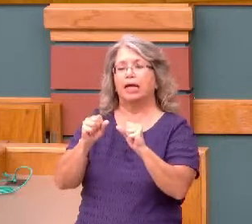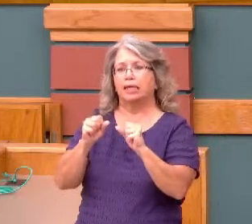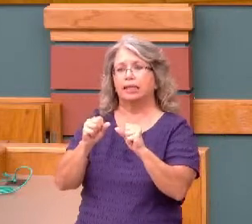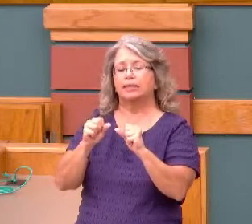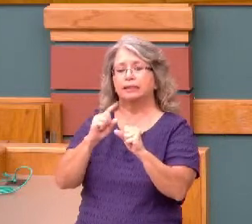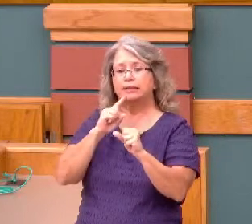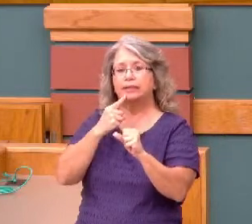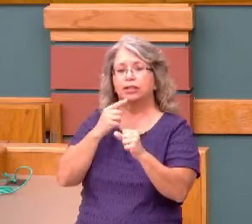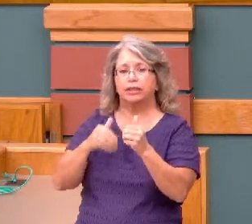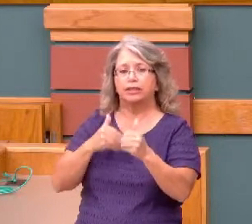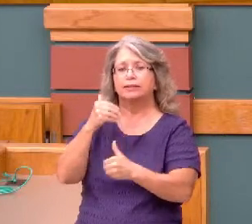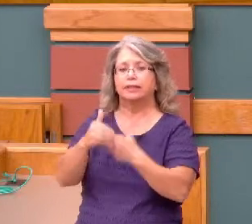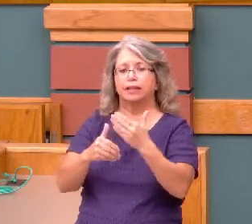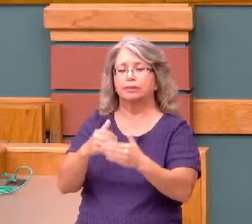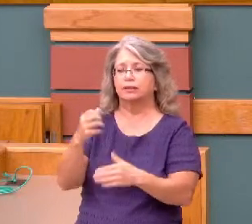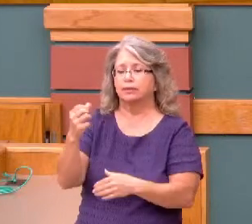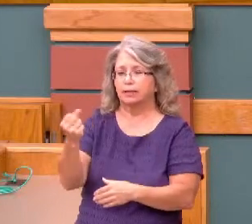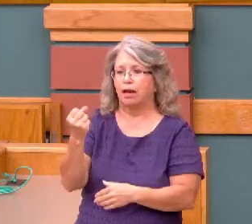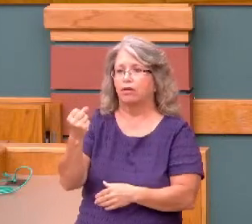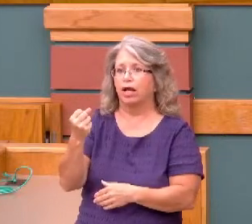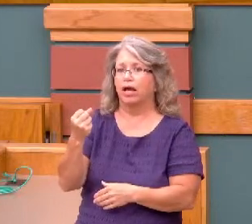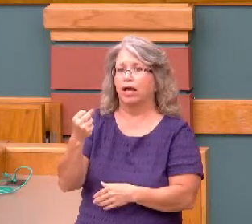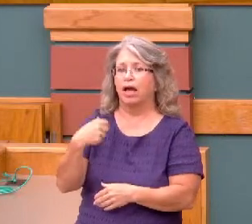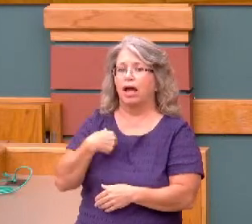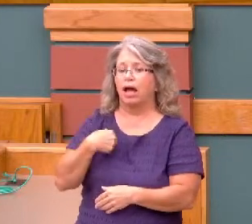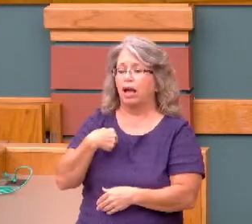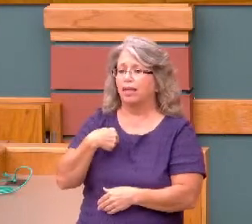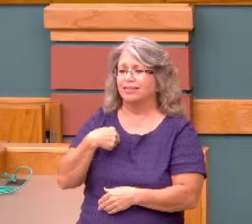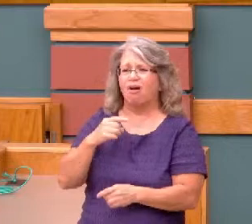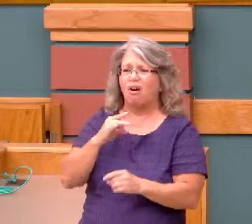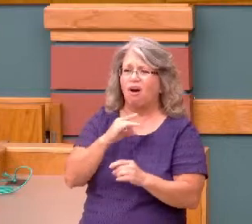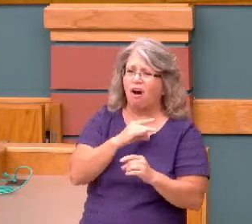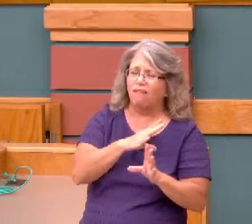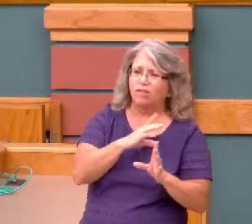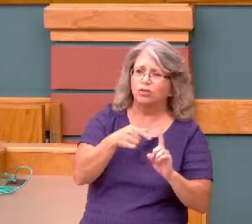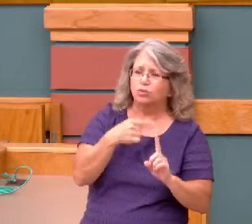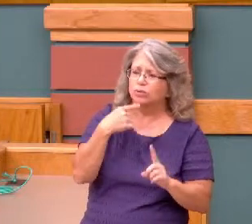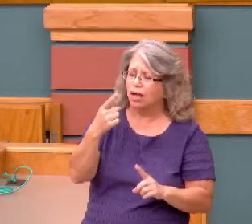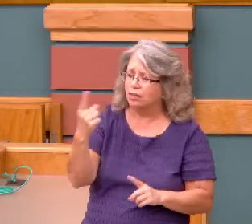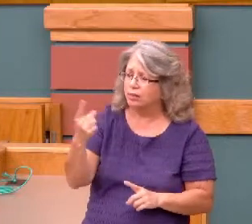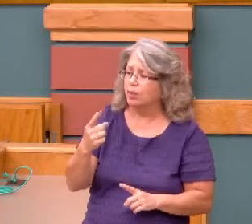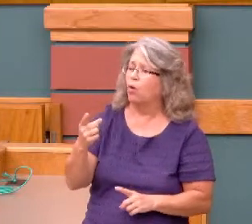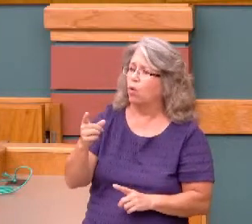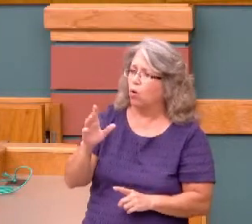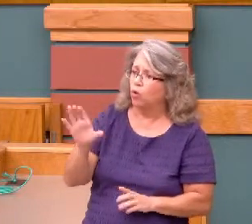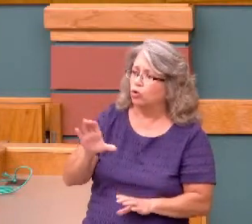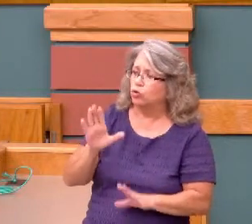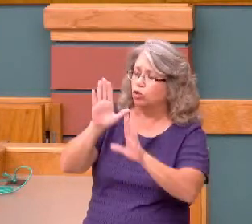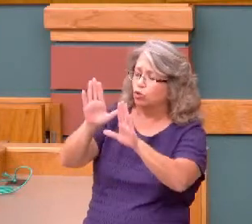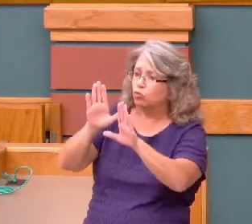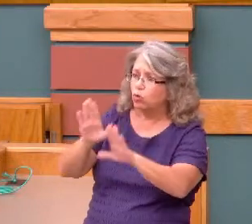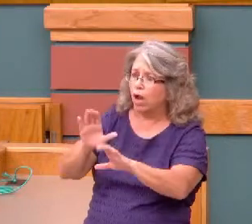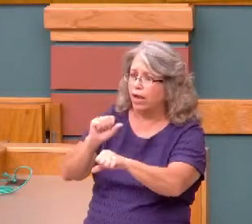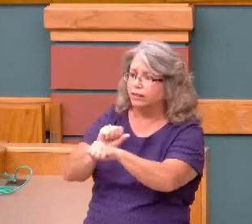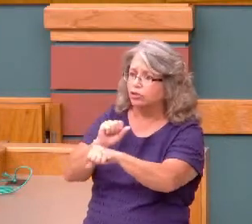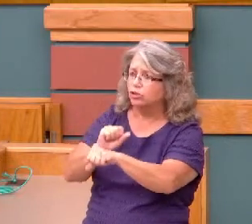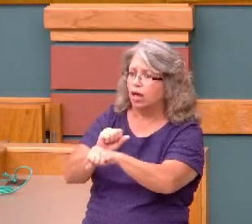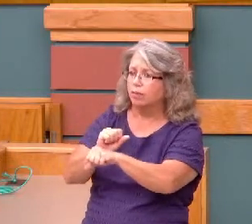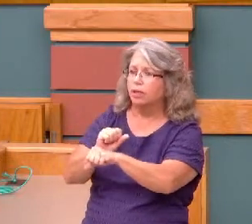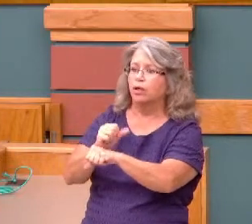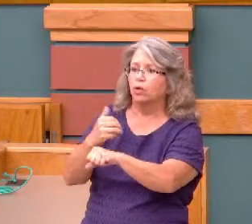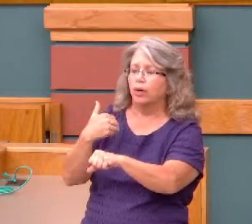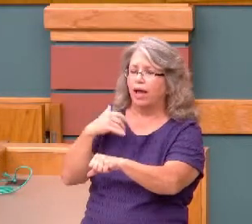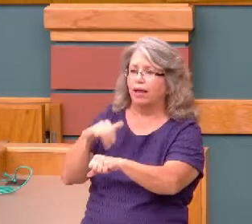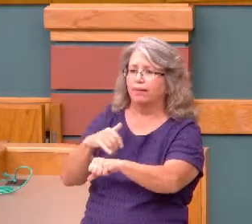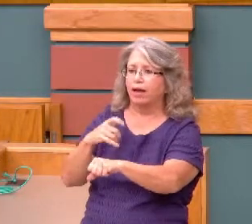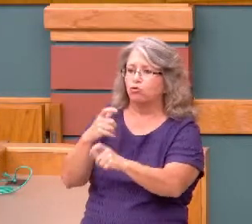somebody, man, you are doing a great job. We must have had at our rapid injection site more than 160 a